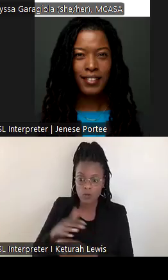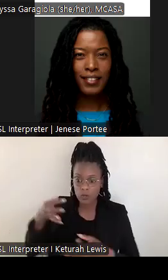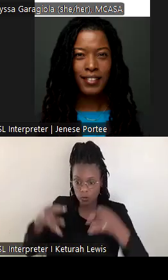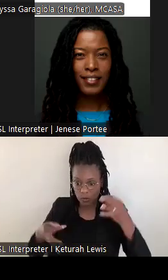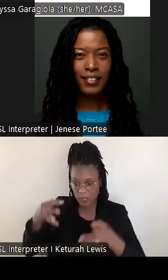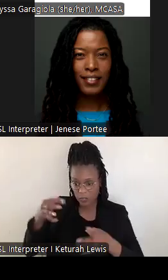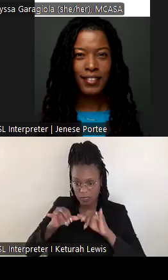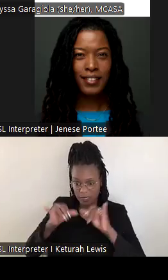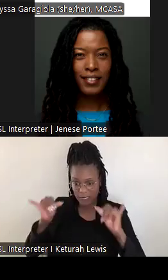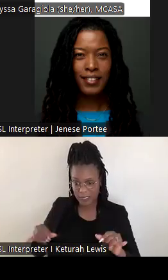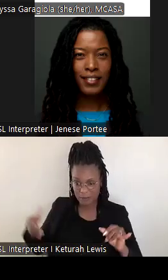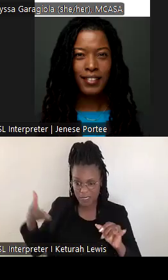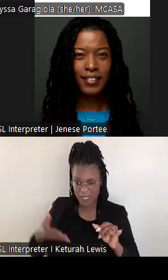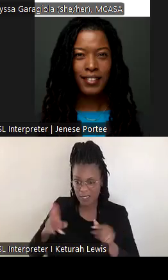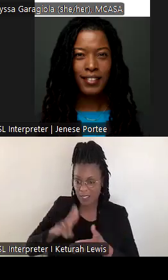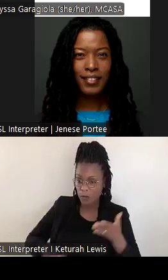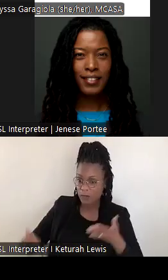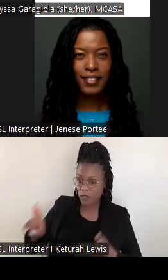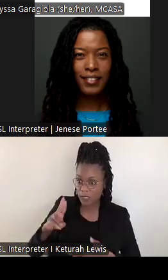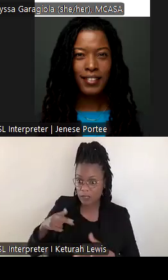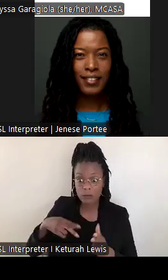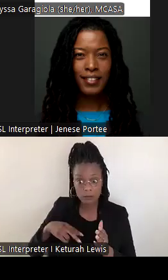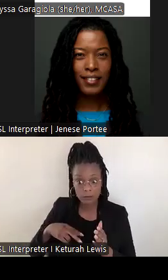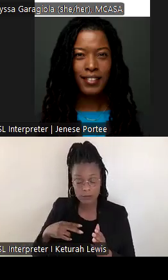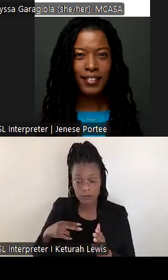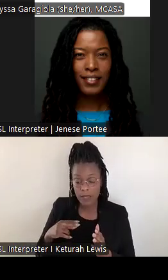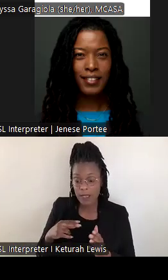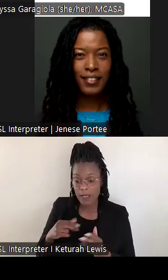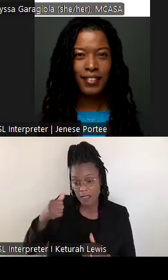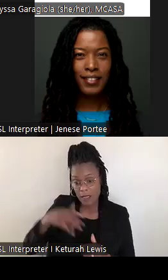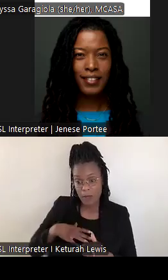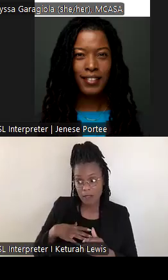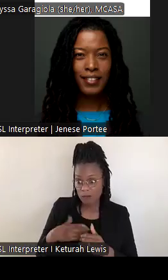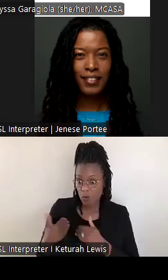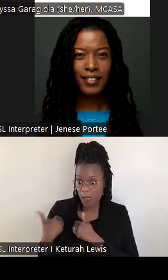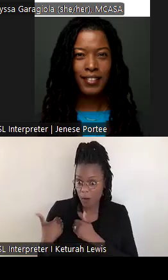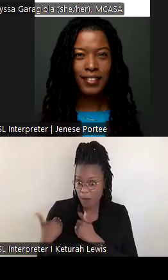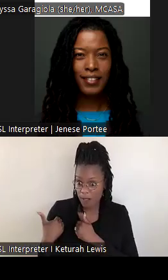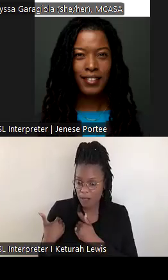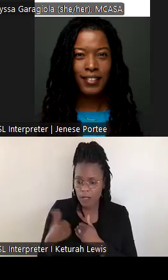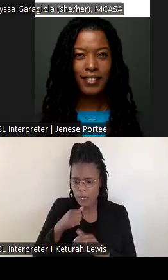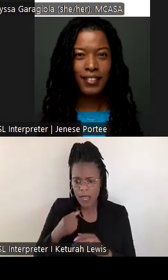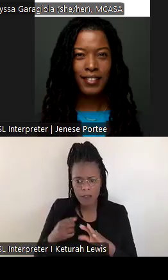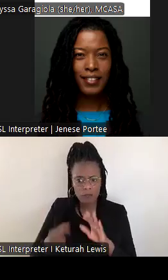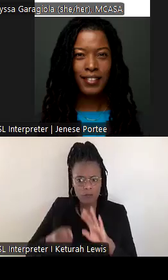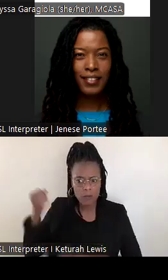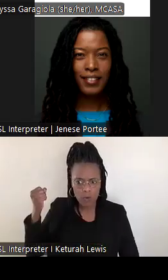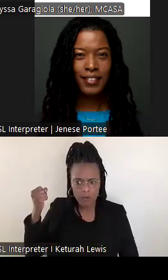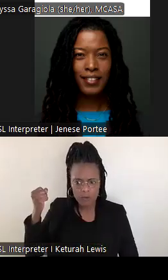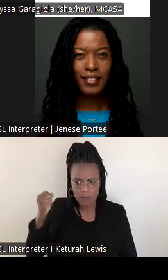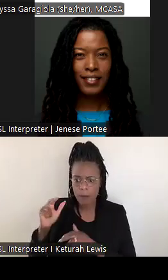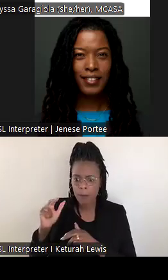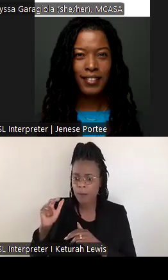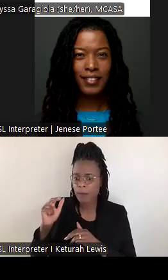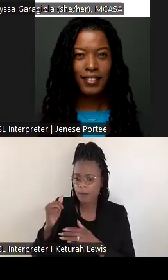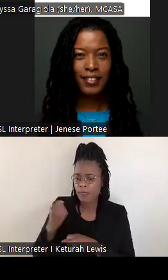at the university. And these men were held accountable. They weren't removed from the campus, but they were removed from that building, and the four of them were no longer